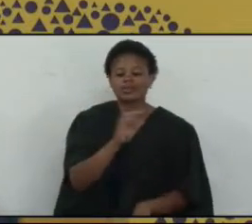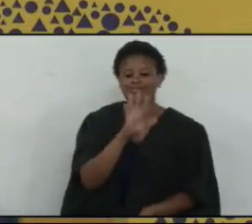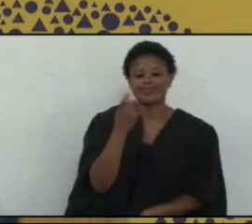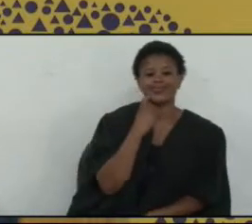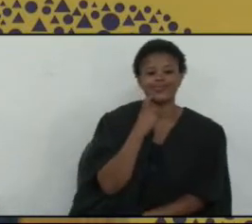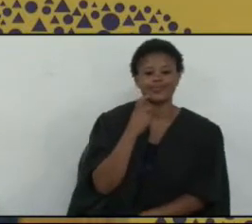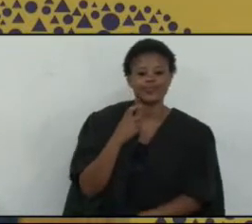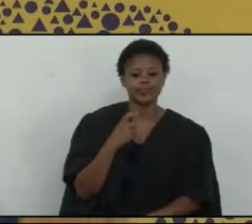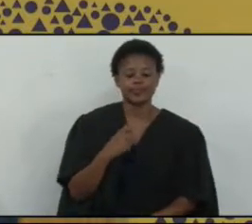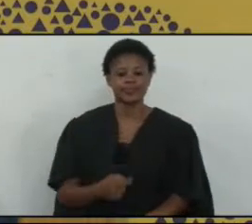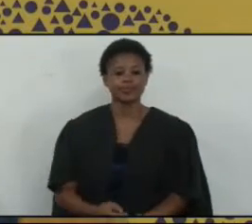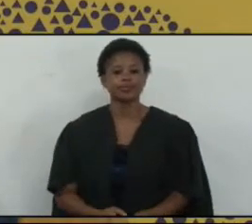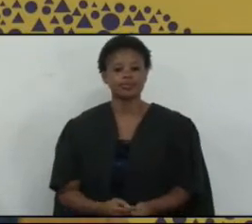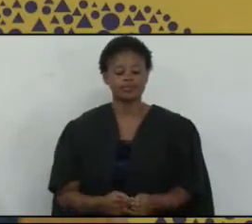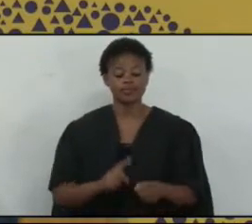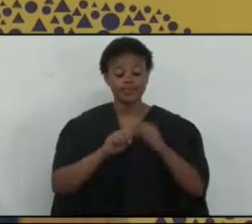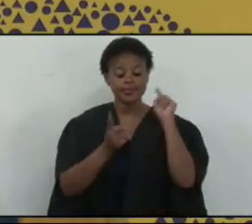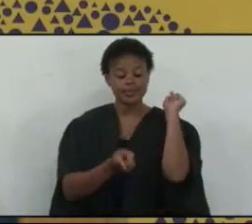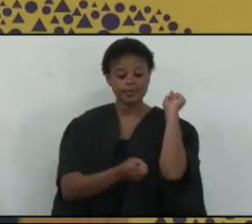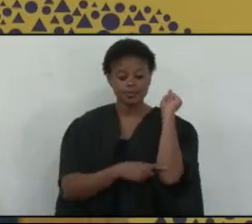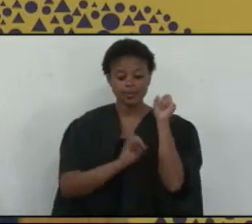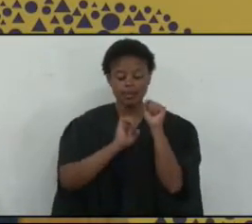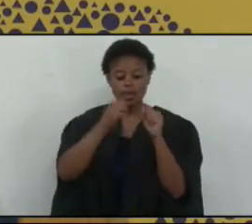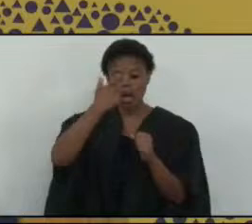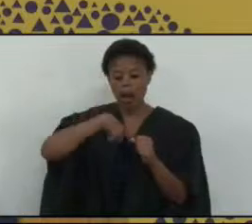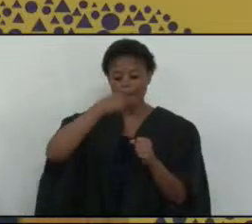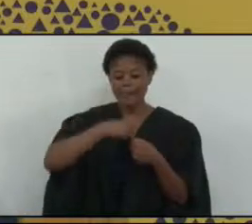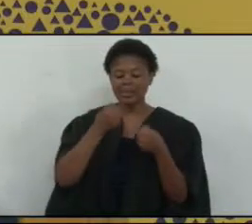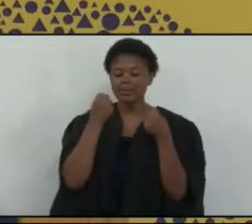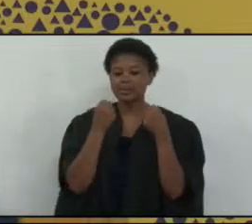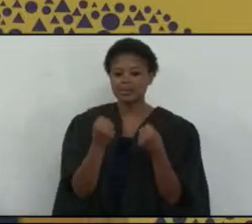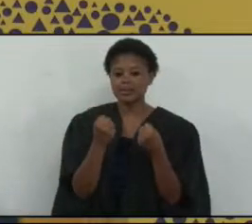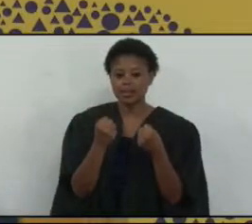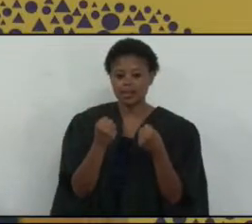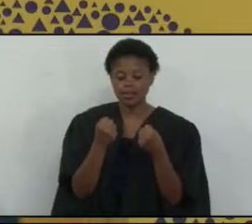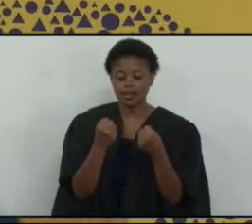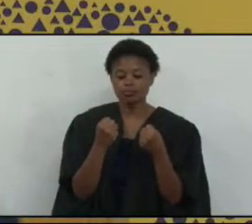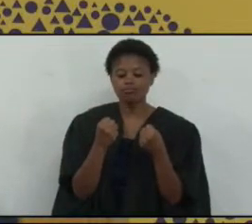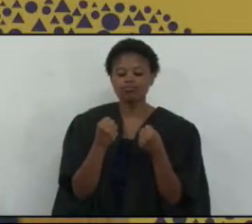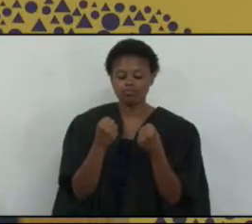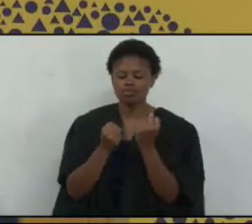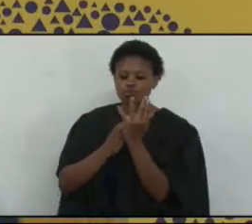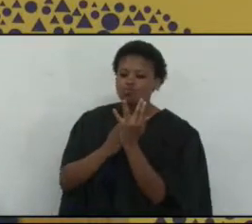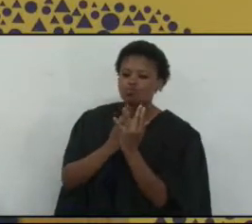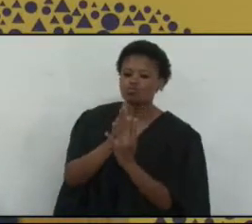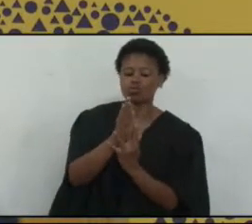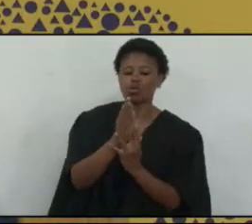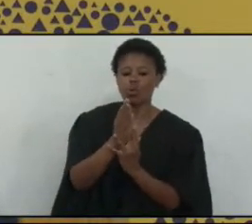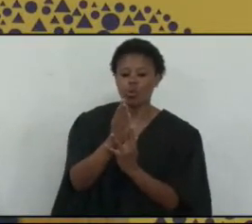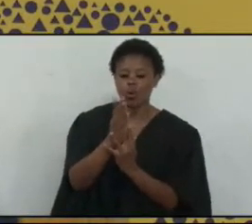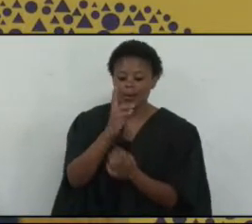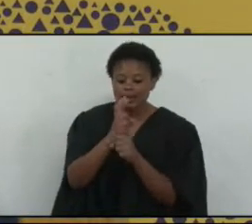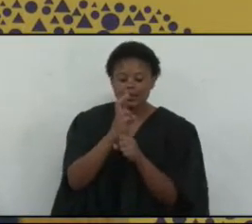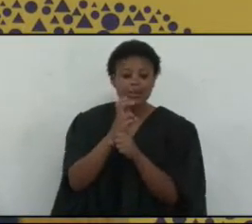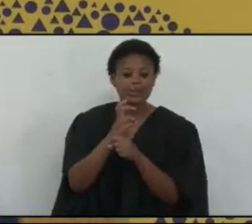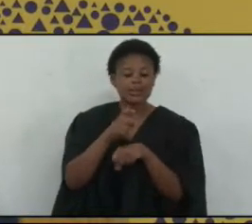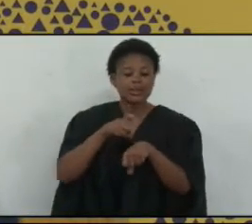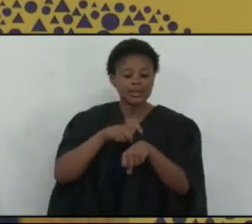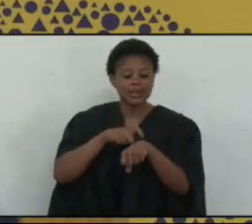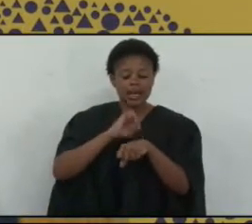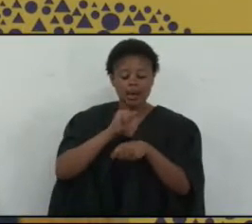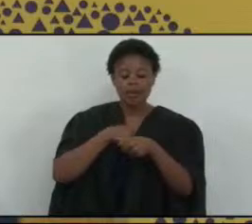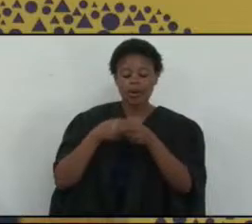easy. Lastly, your personal strength got you through one of the most complex times of our